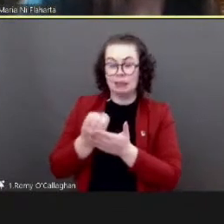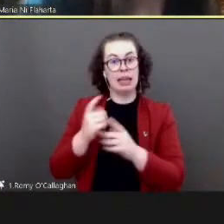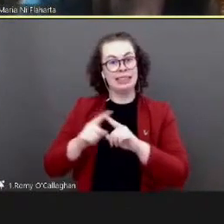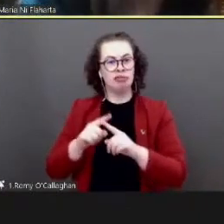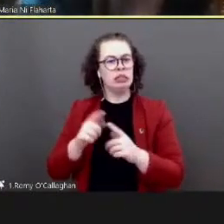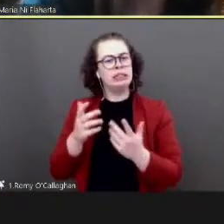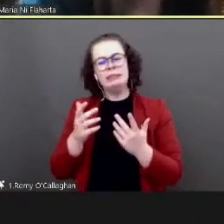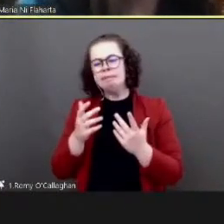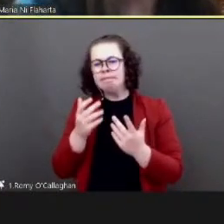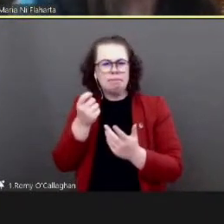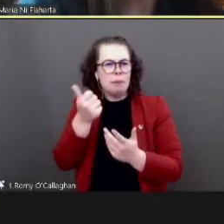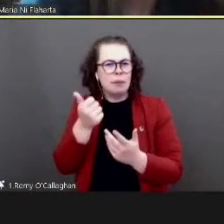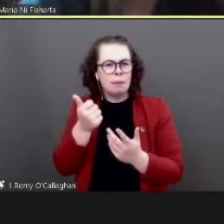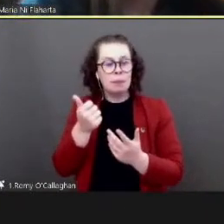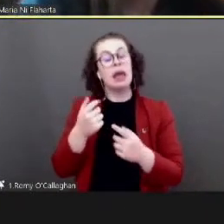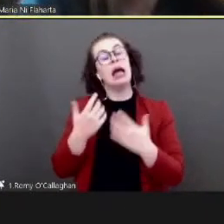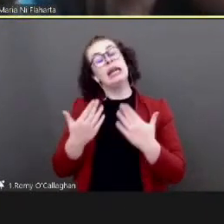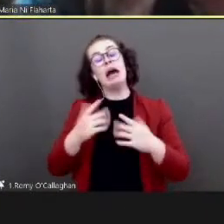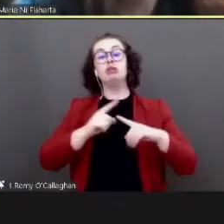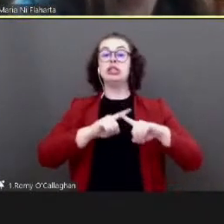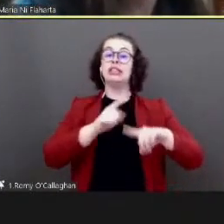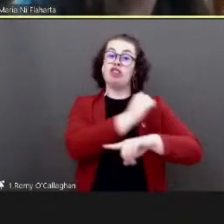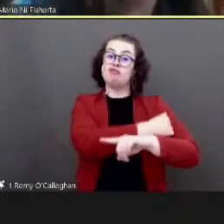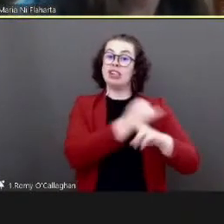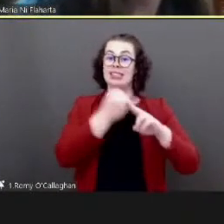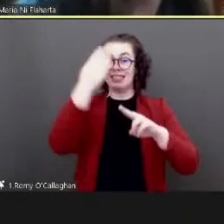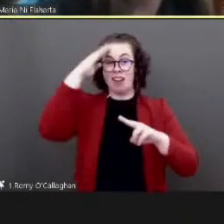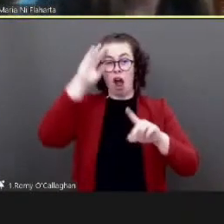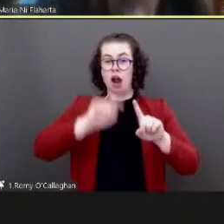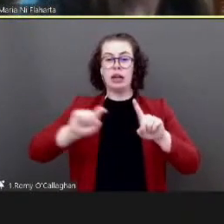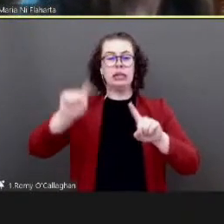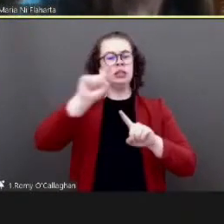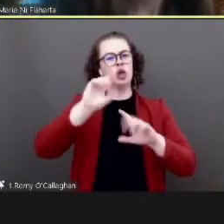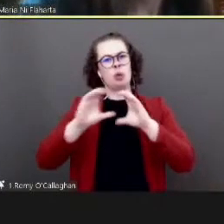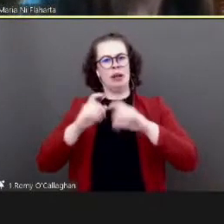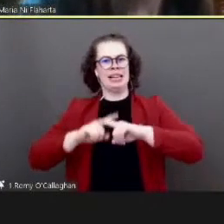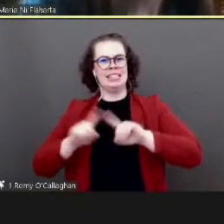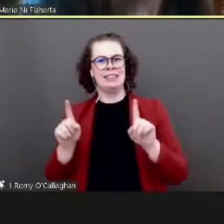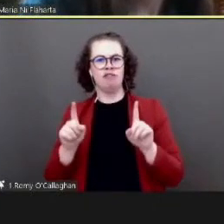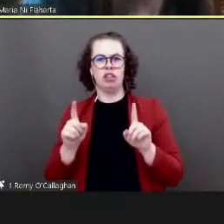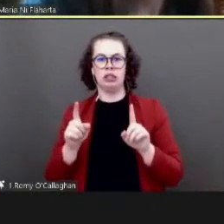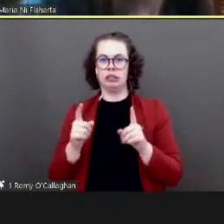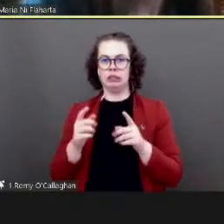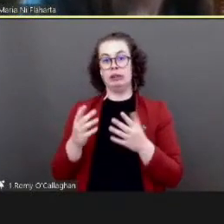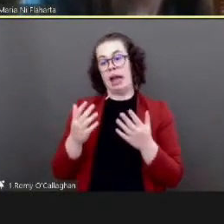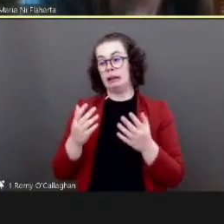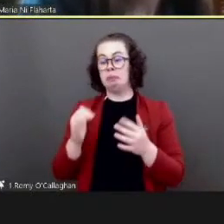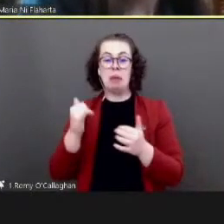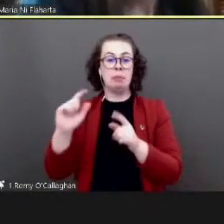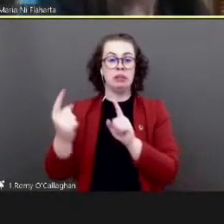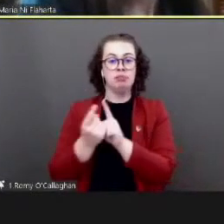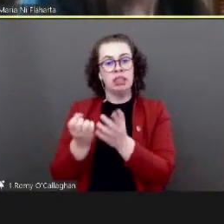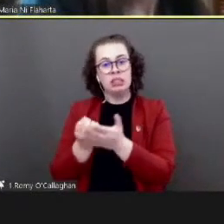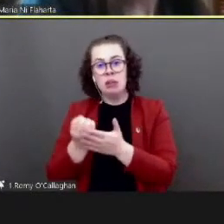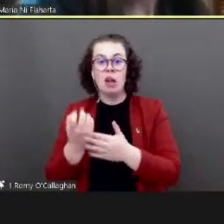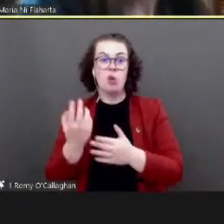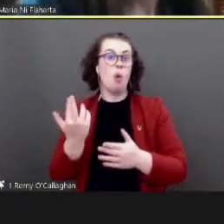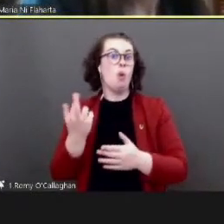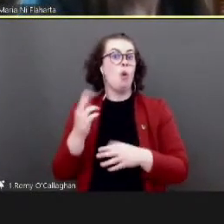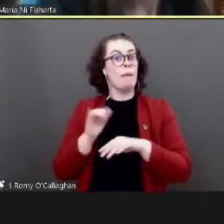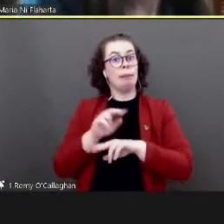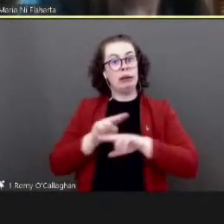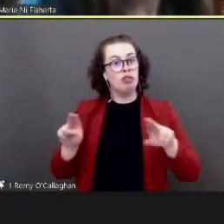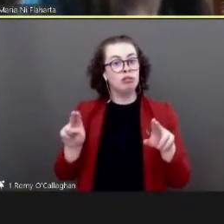different prisons did have different approaches to communicating, I suppose, rules and regime and things around disciplinary.